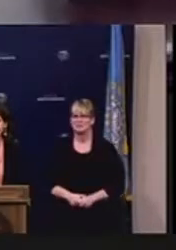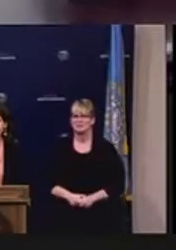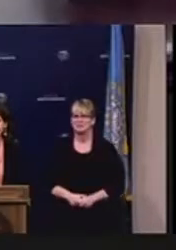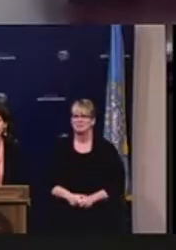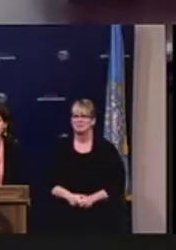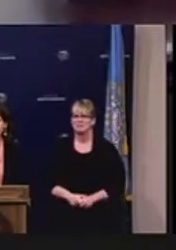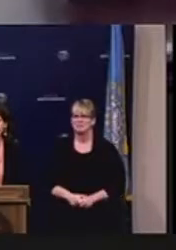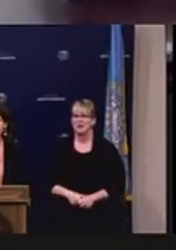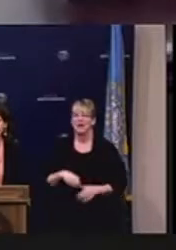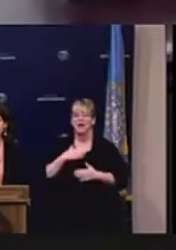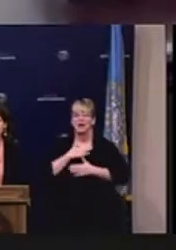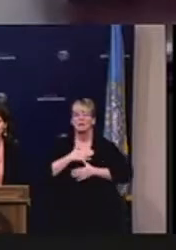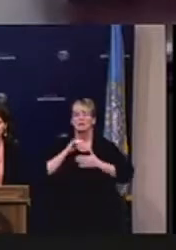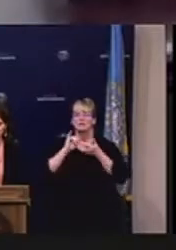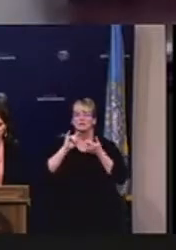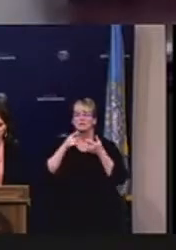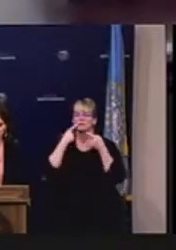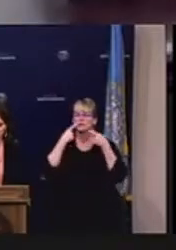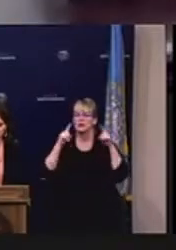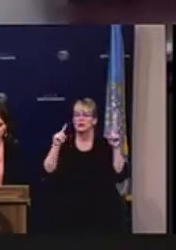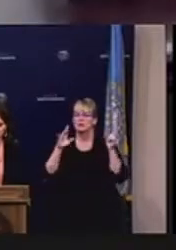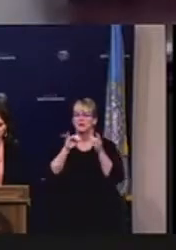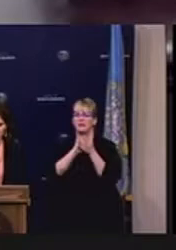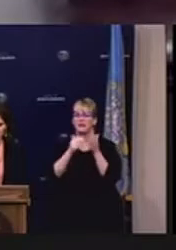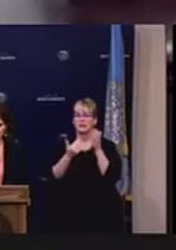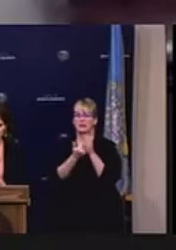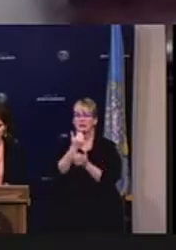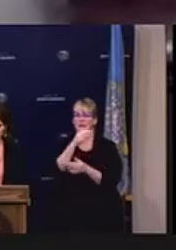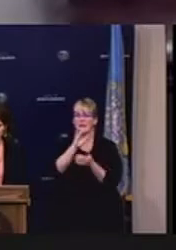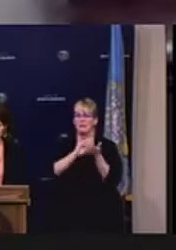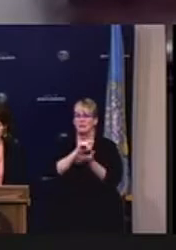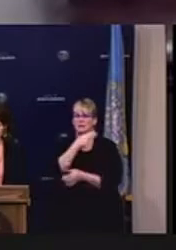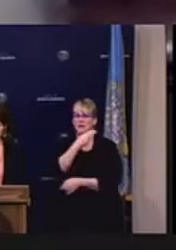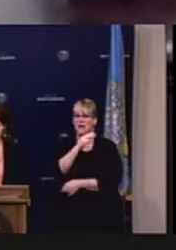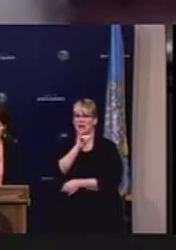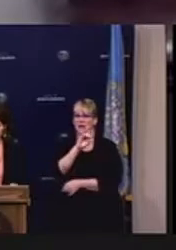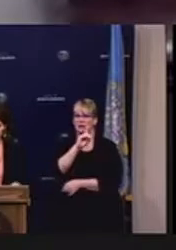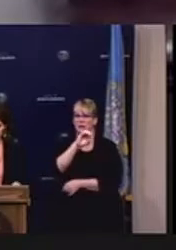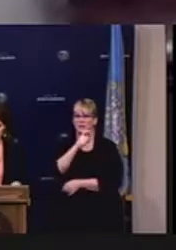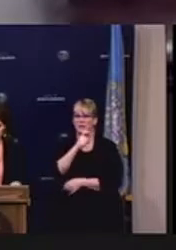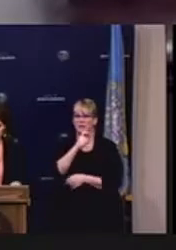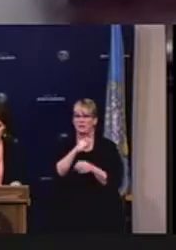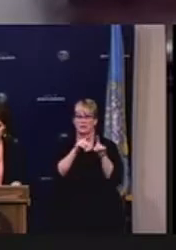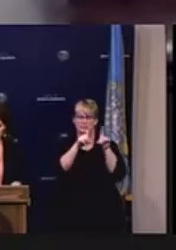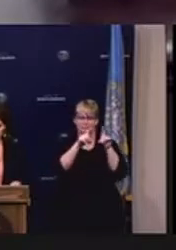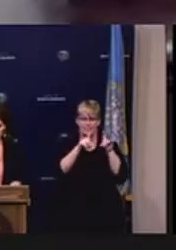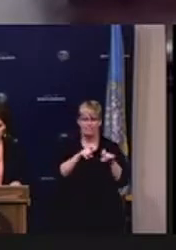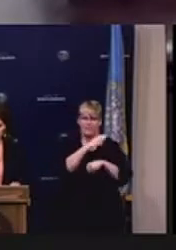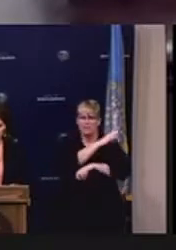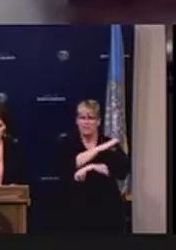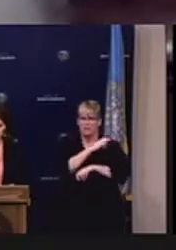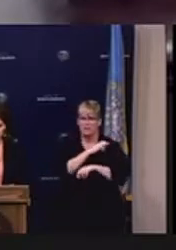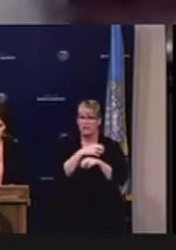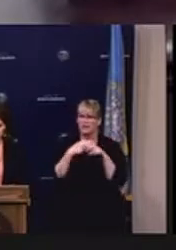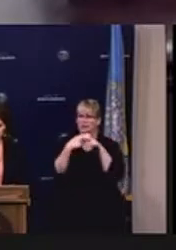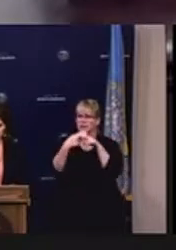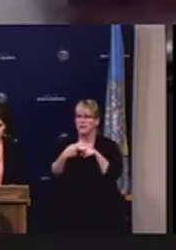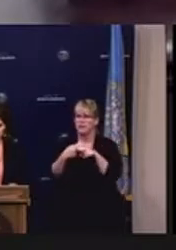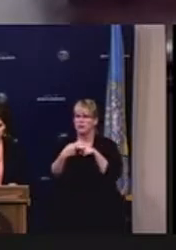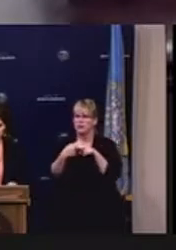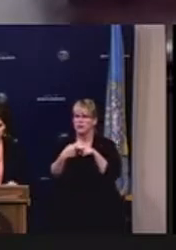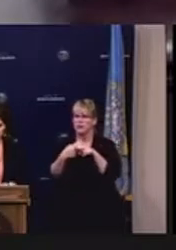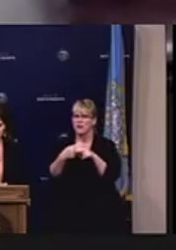to announce that the hydroxychloroquine clinical trial that we've undergone is called